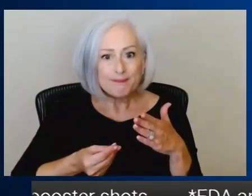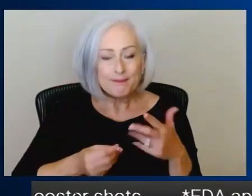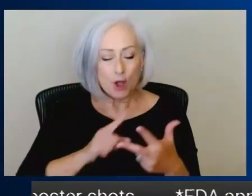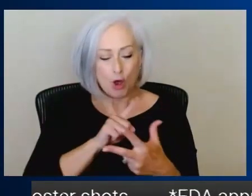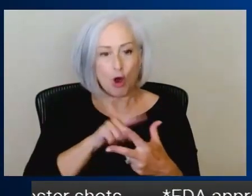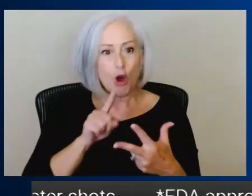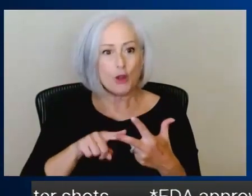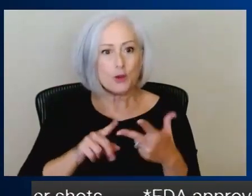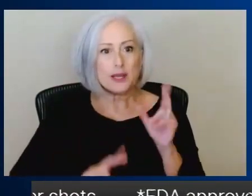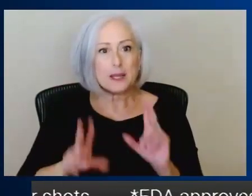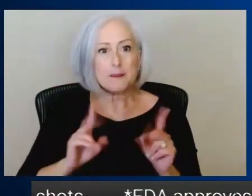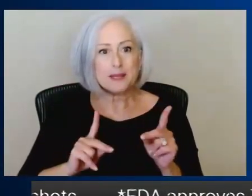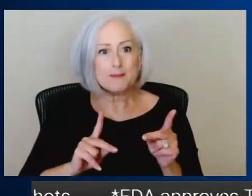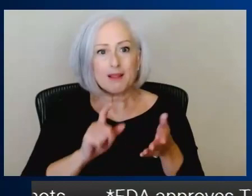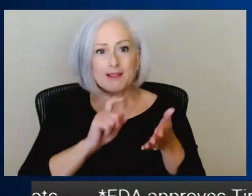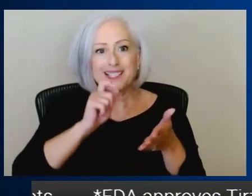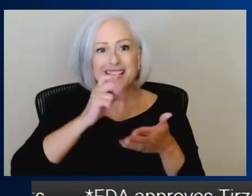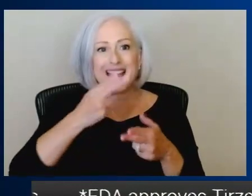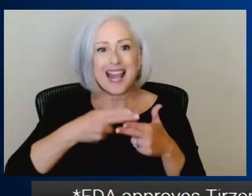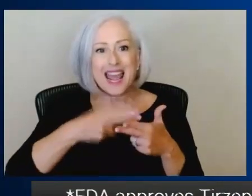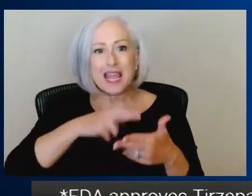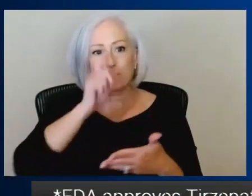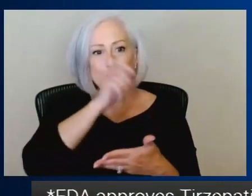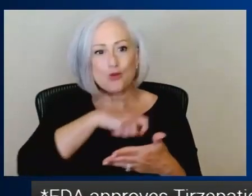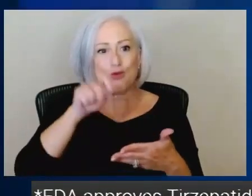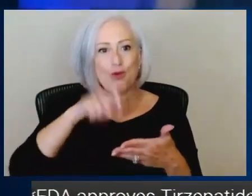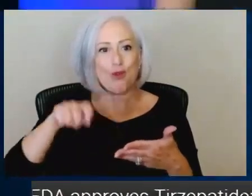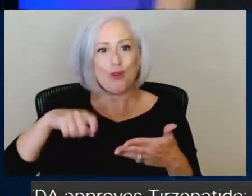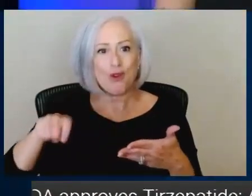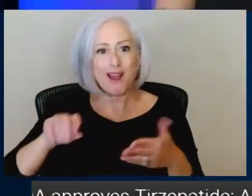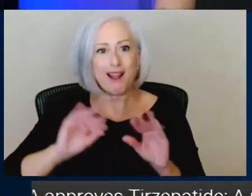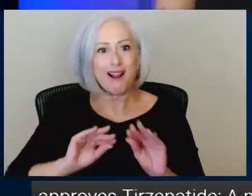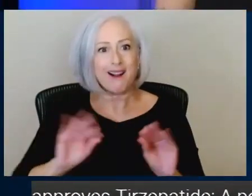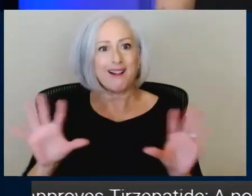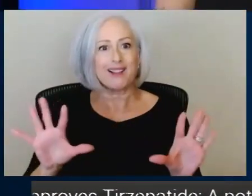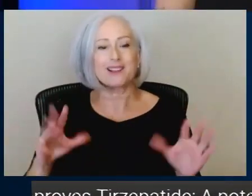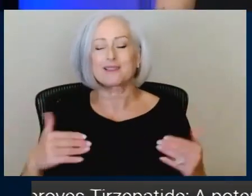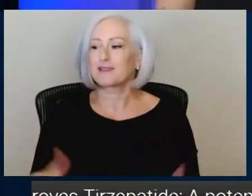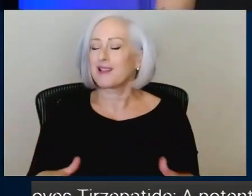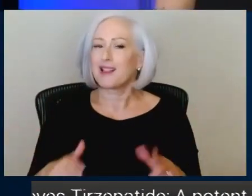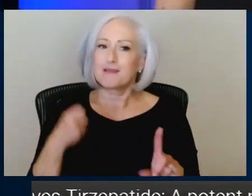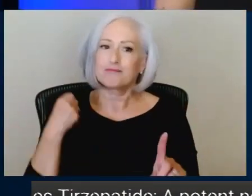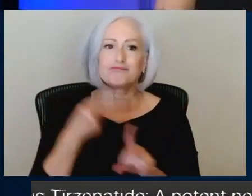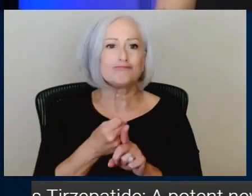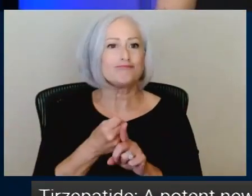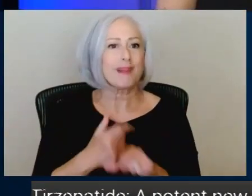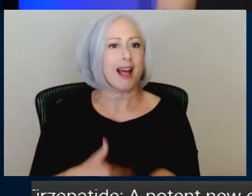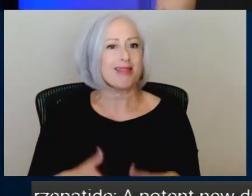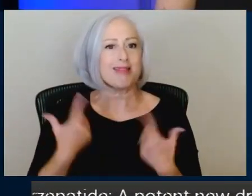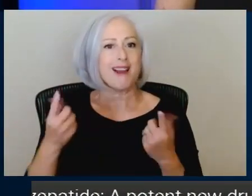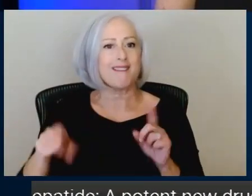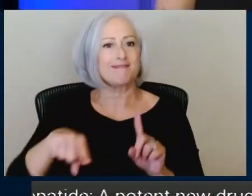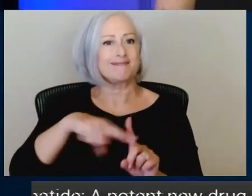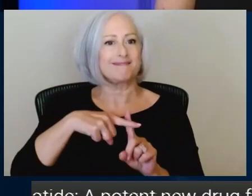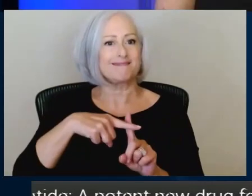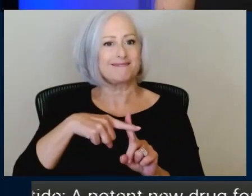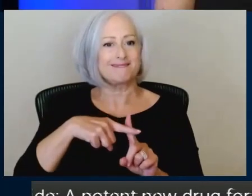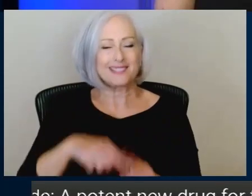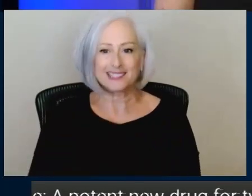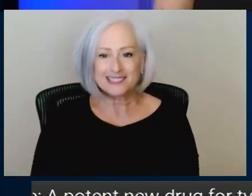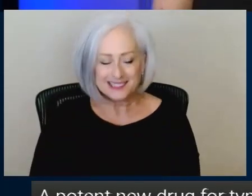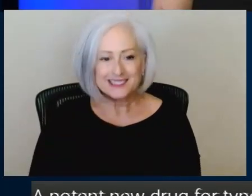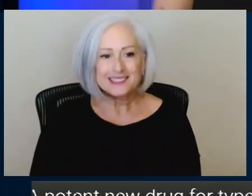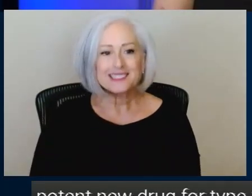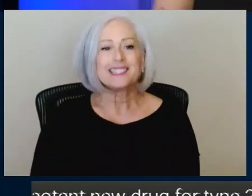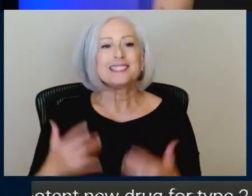write their names. So totally life-changing. And we are going to check back in with Alexis Del Cid, who is live outside the OR